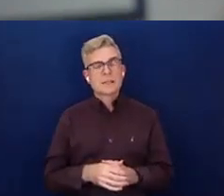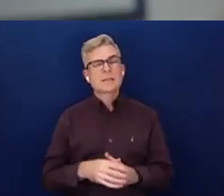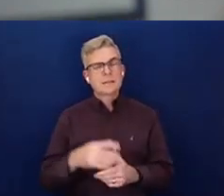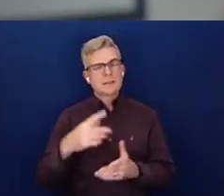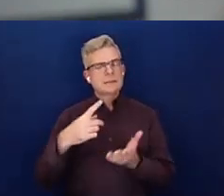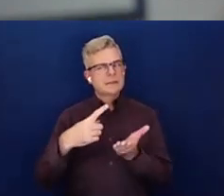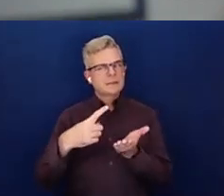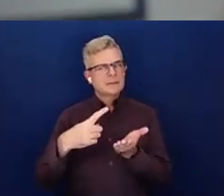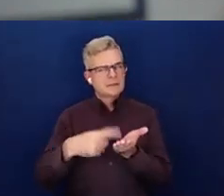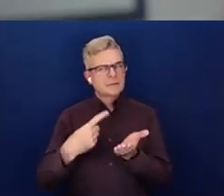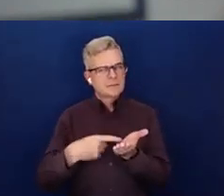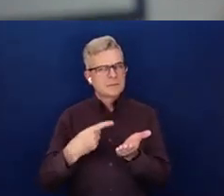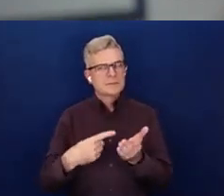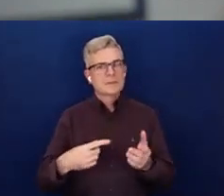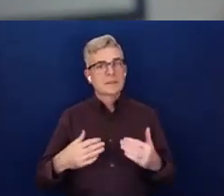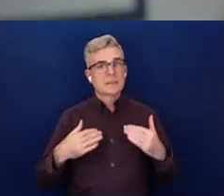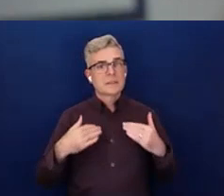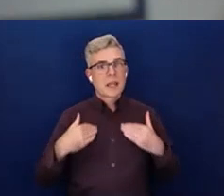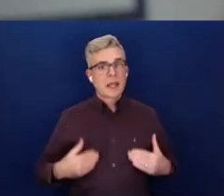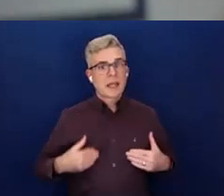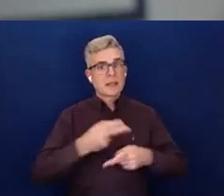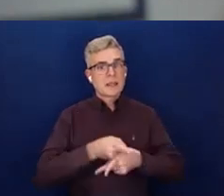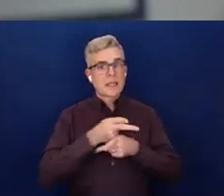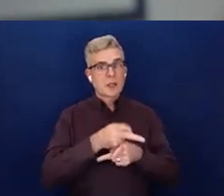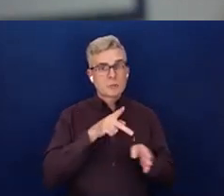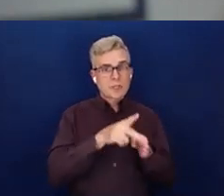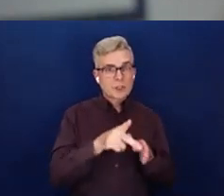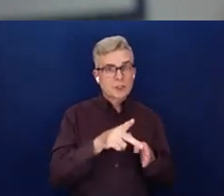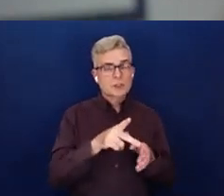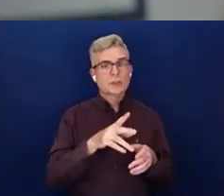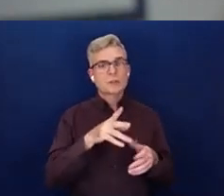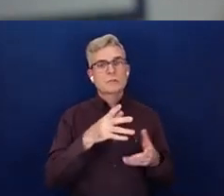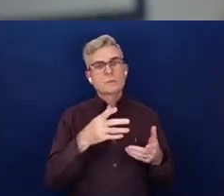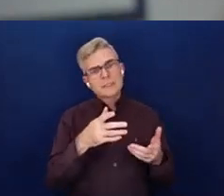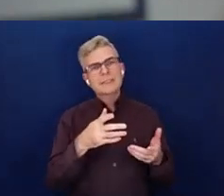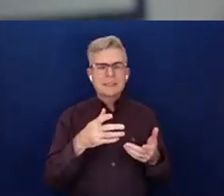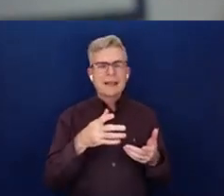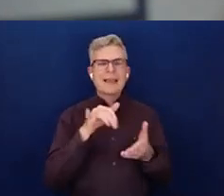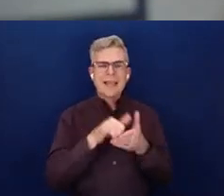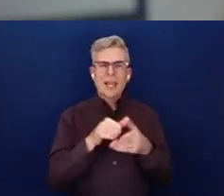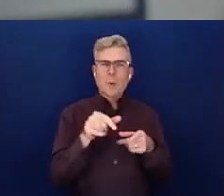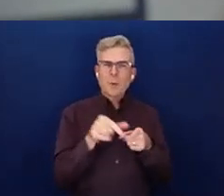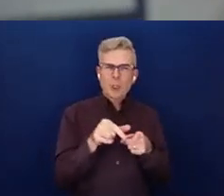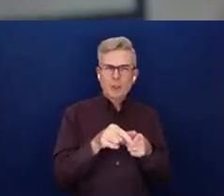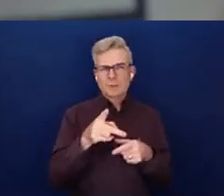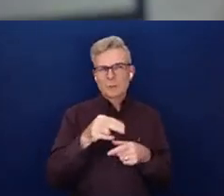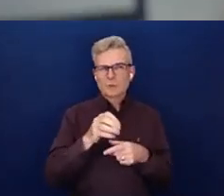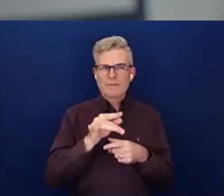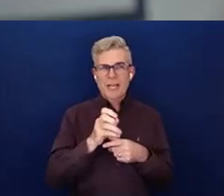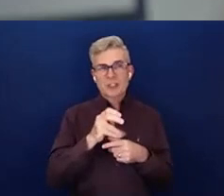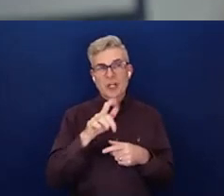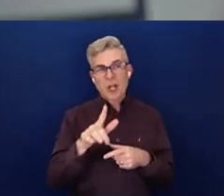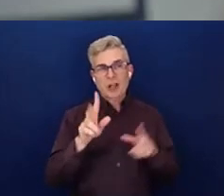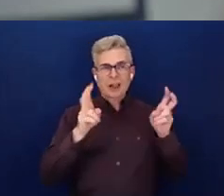sometimes healthcare professional is used to talk about hospital and clinic type workers instead of